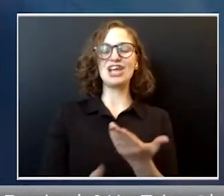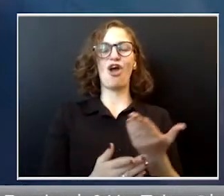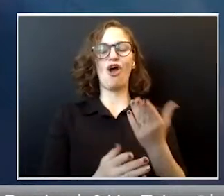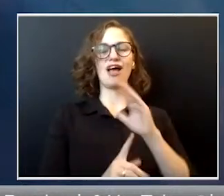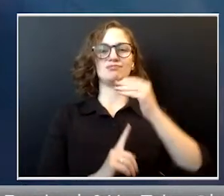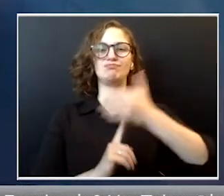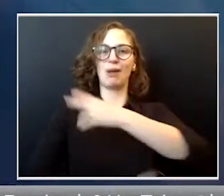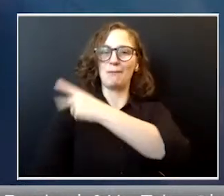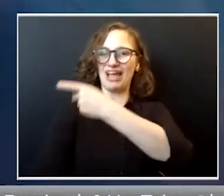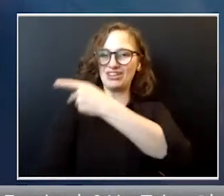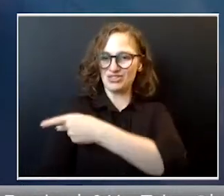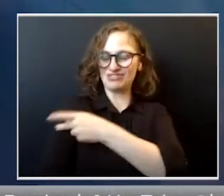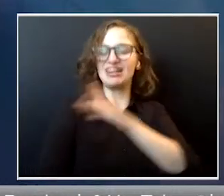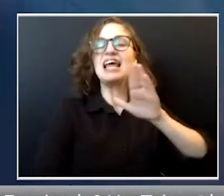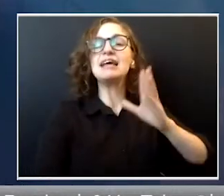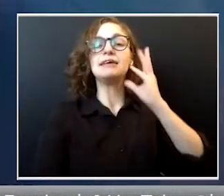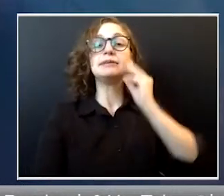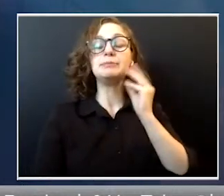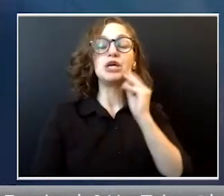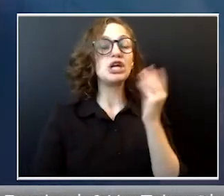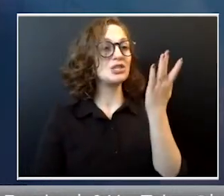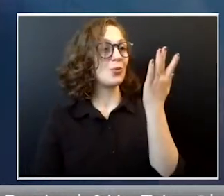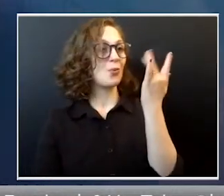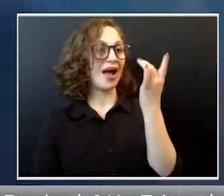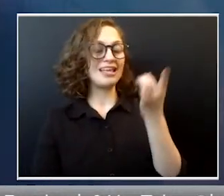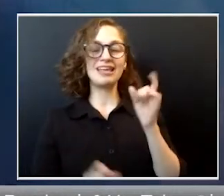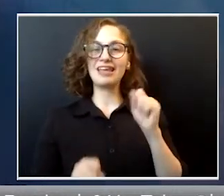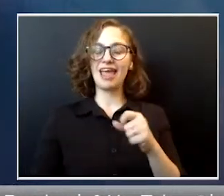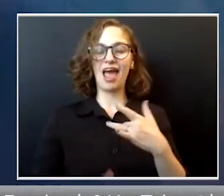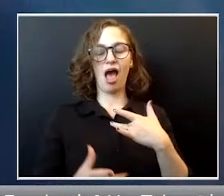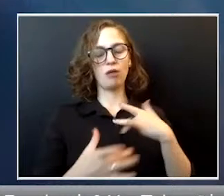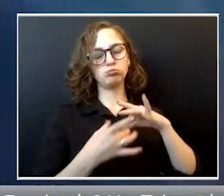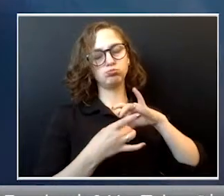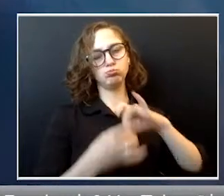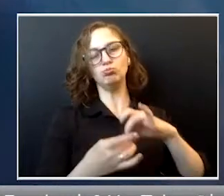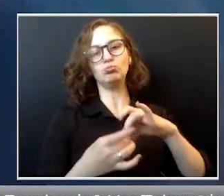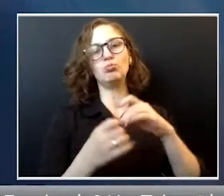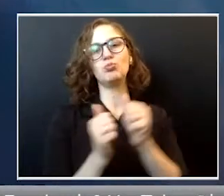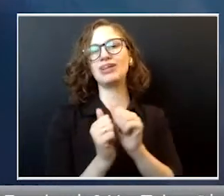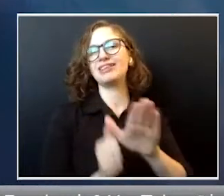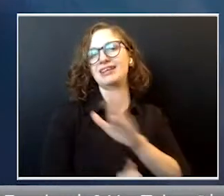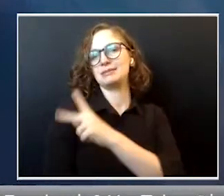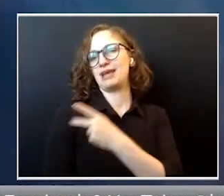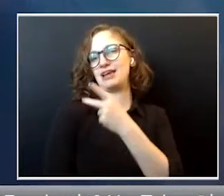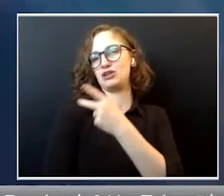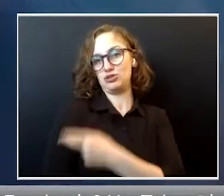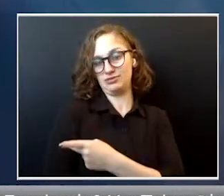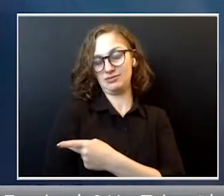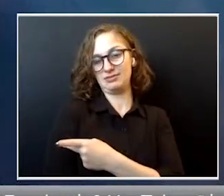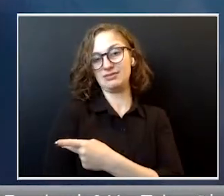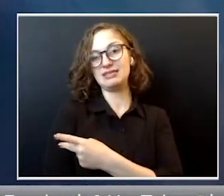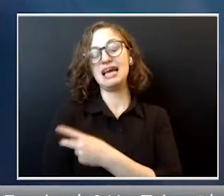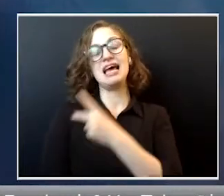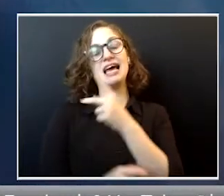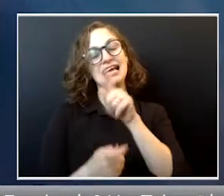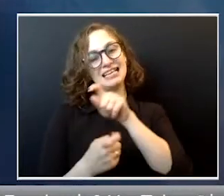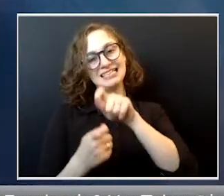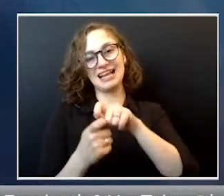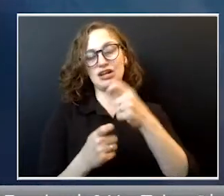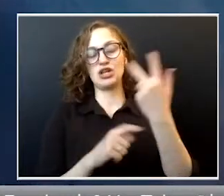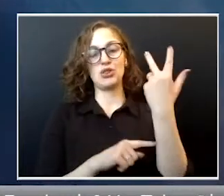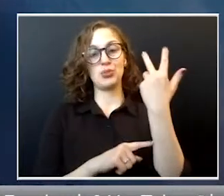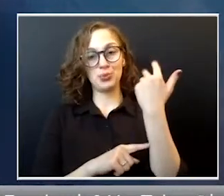connect so deeply with his patients. Exactly 3 years ago today, he underwent the exact